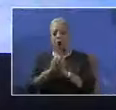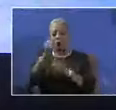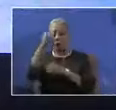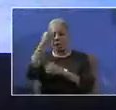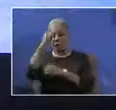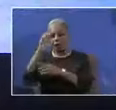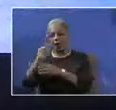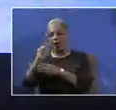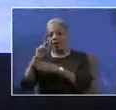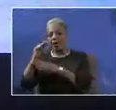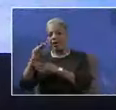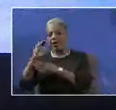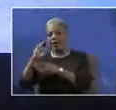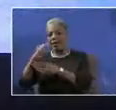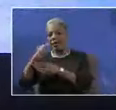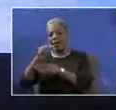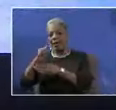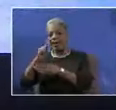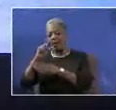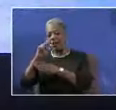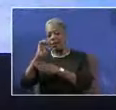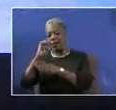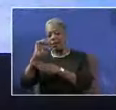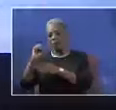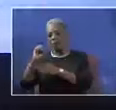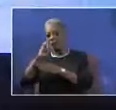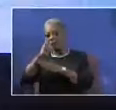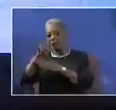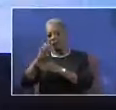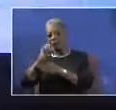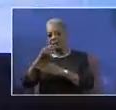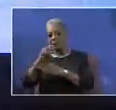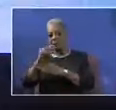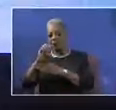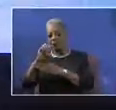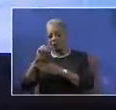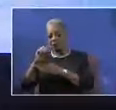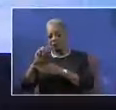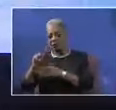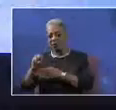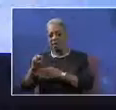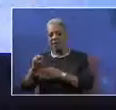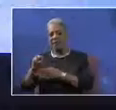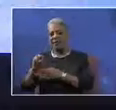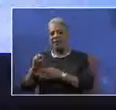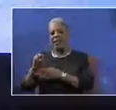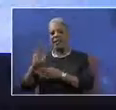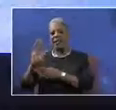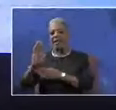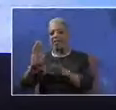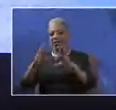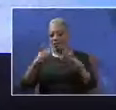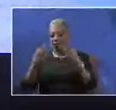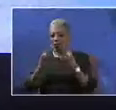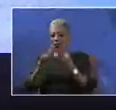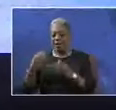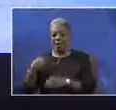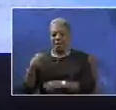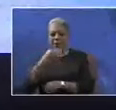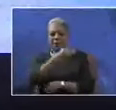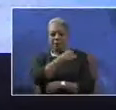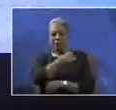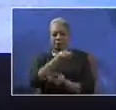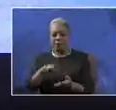Johnson. Their aunt, Frances Merriweather, passed Friday night. Ann, Charles, we love you. We're praying for